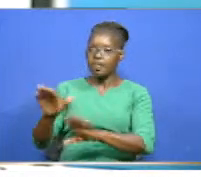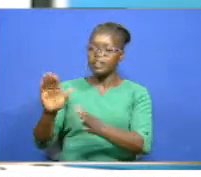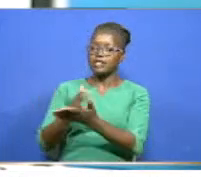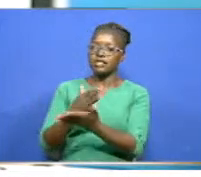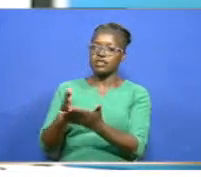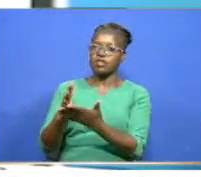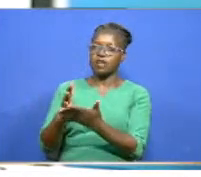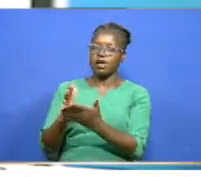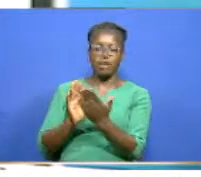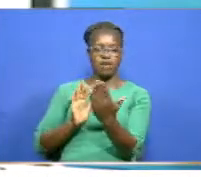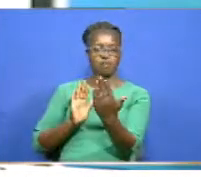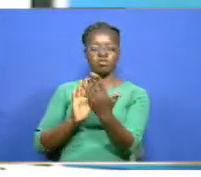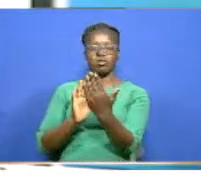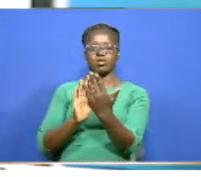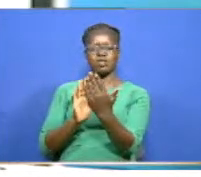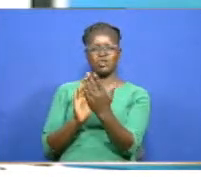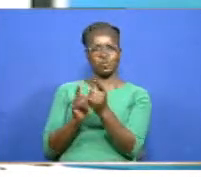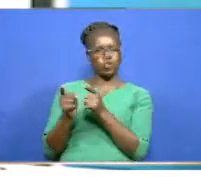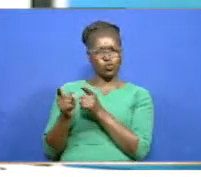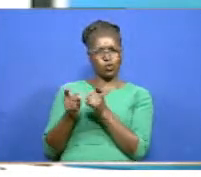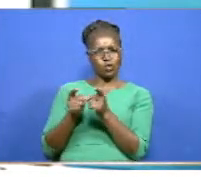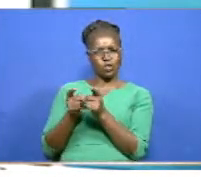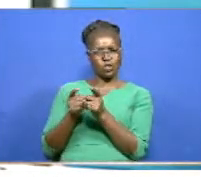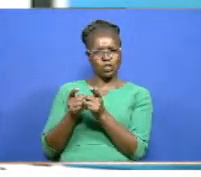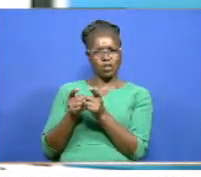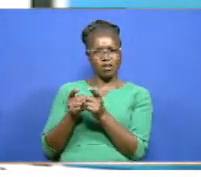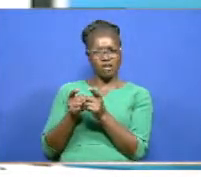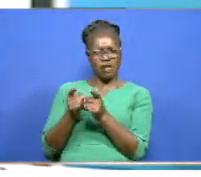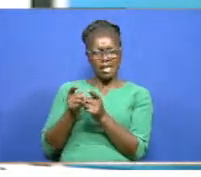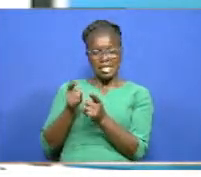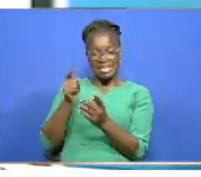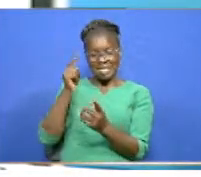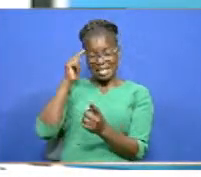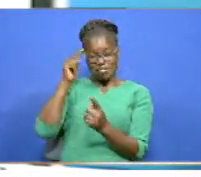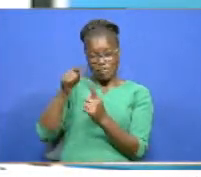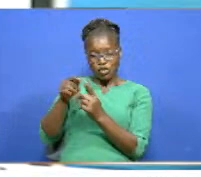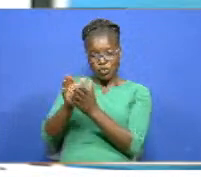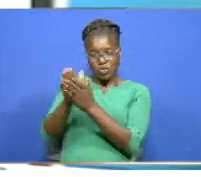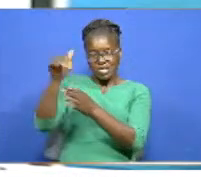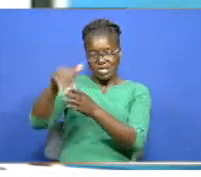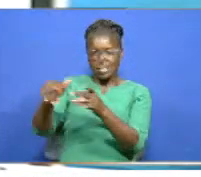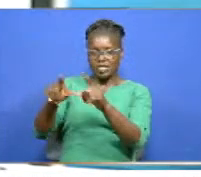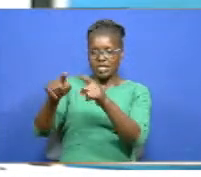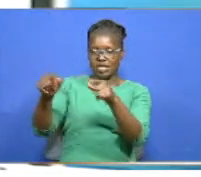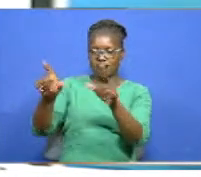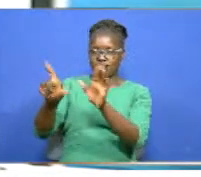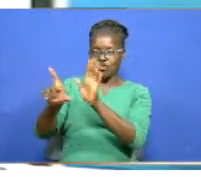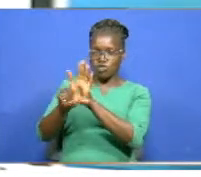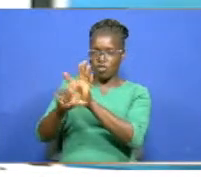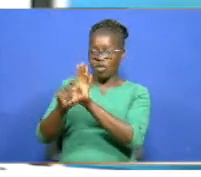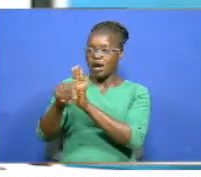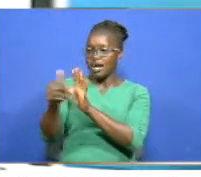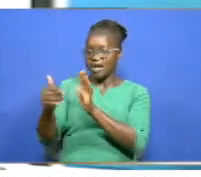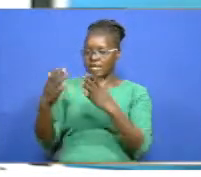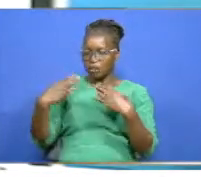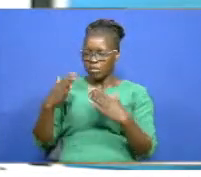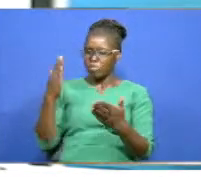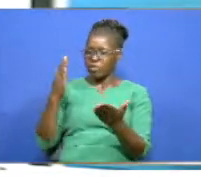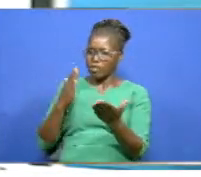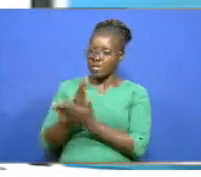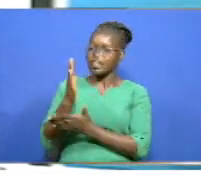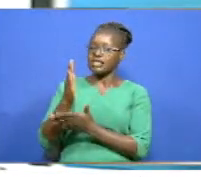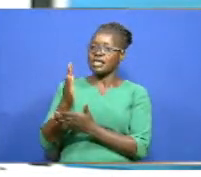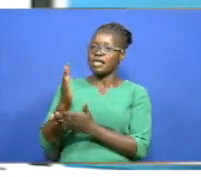you constrain that ambition within the framework of the law, so that other people's rights are not violated